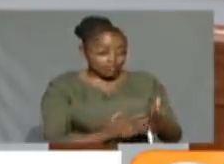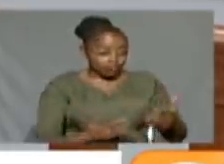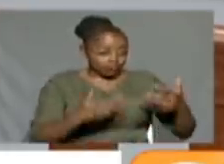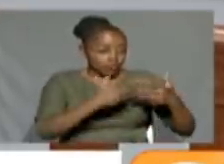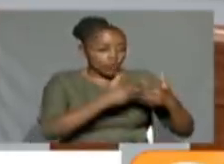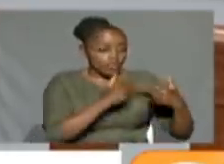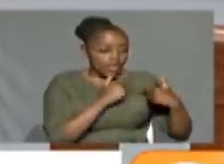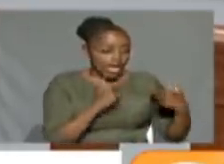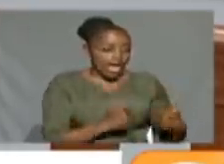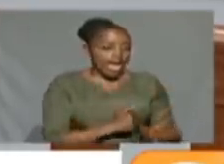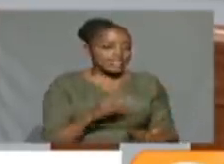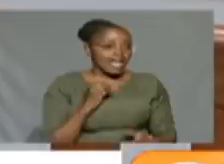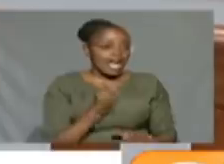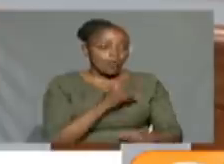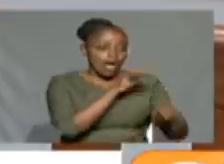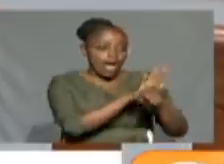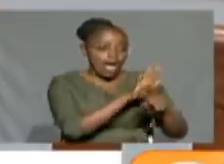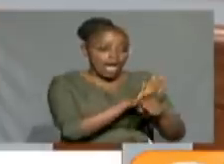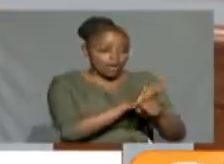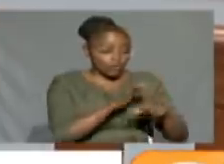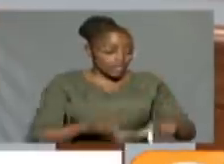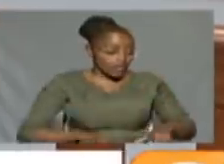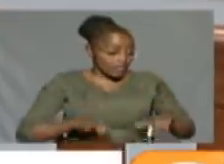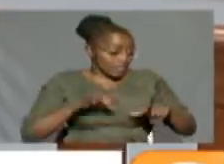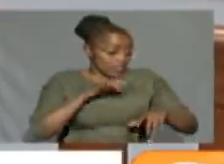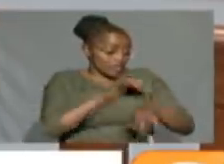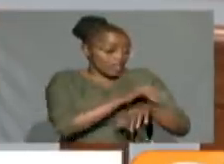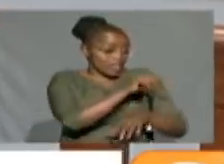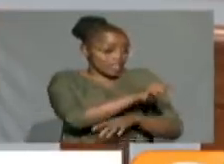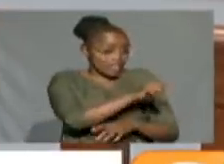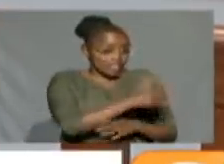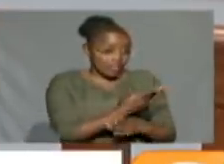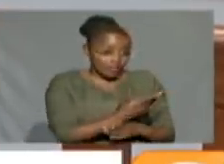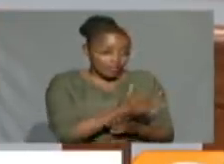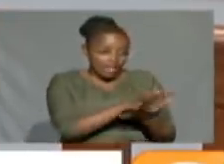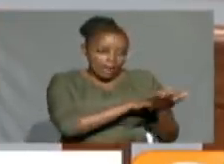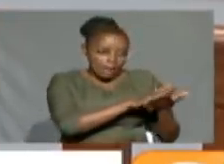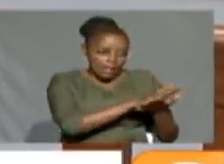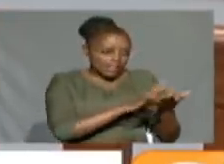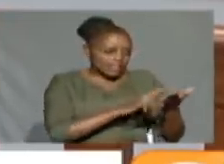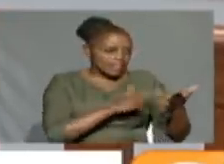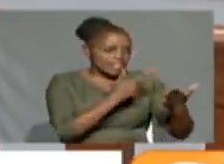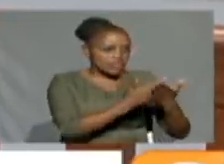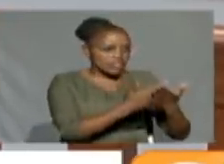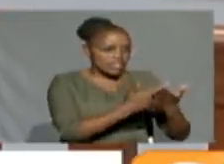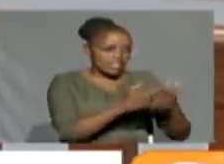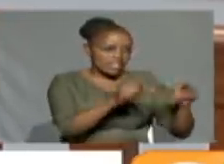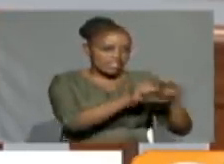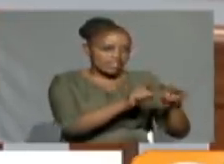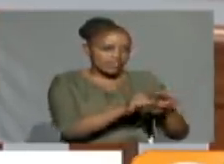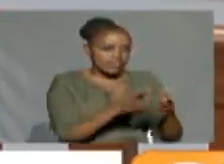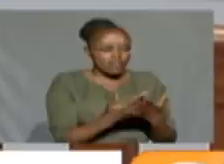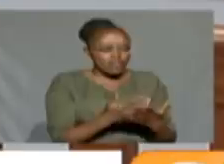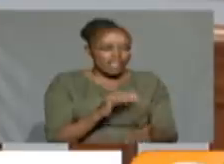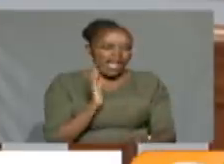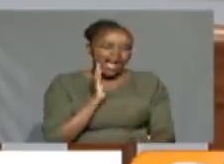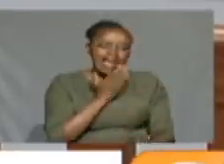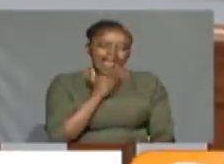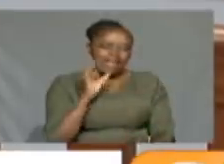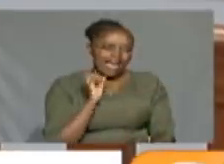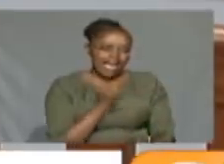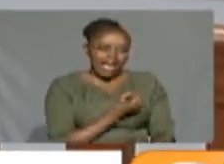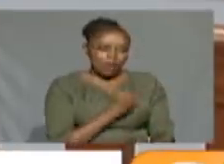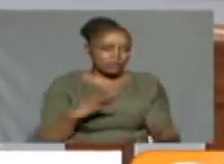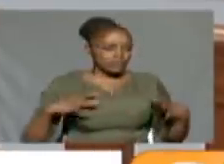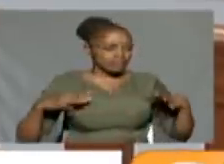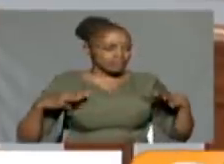earth. Mm-hmm. And that is where most of our livelihood come from, yeah, as a basic resource. And of course, our complexion. We should really